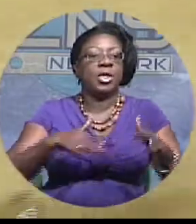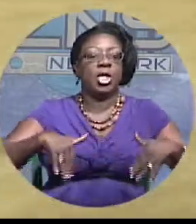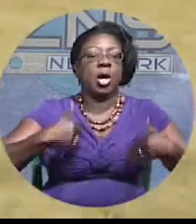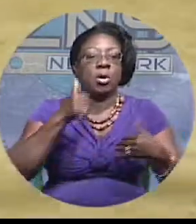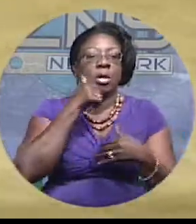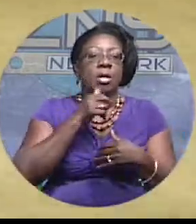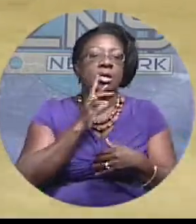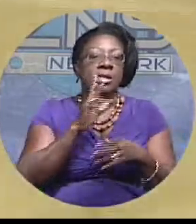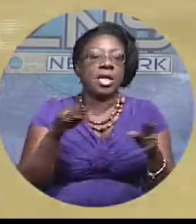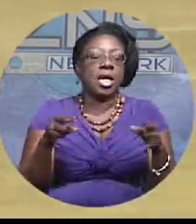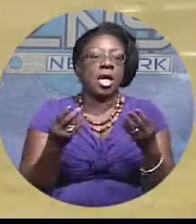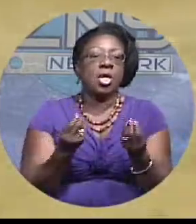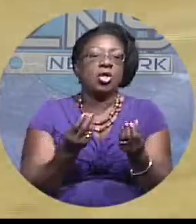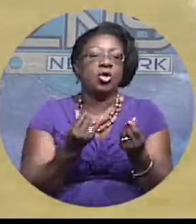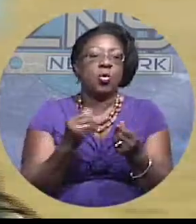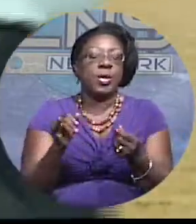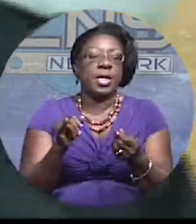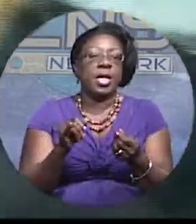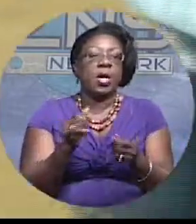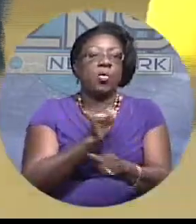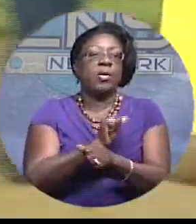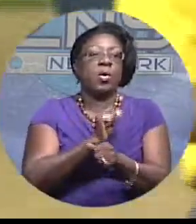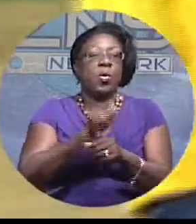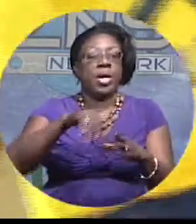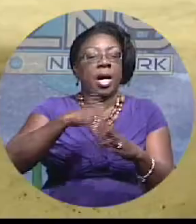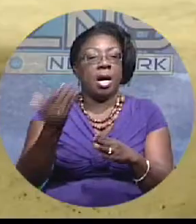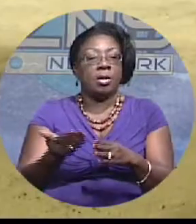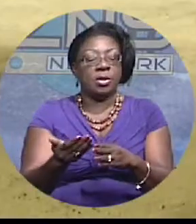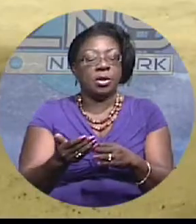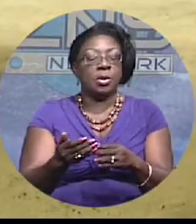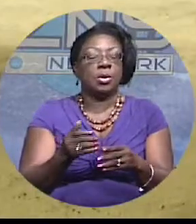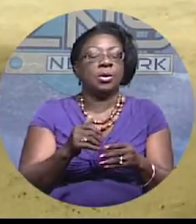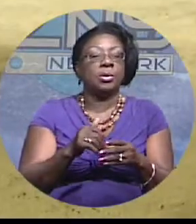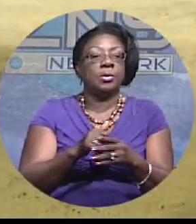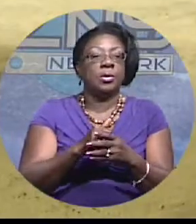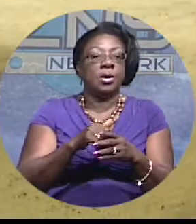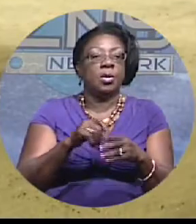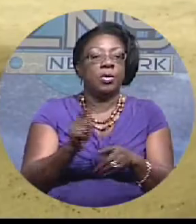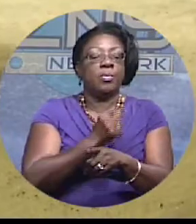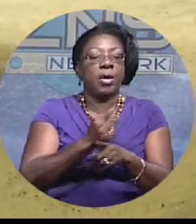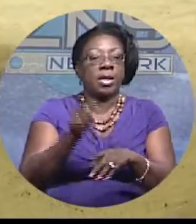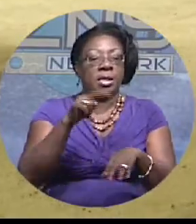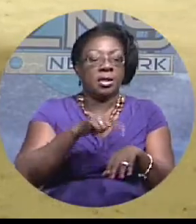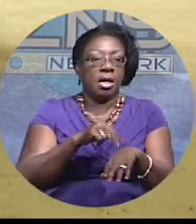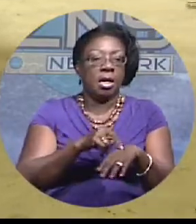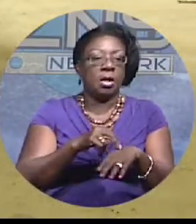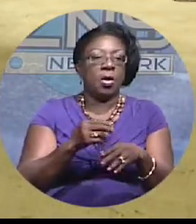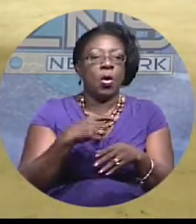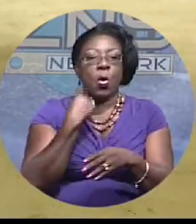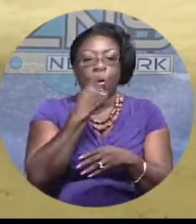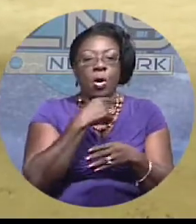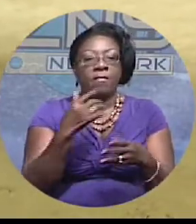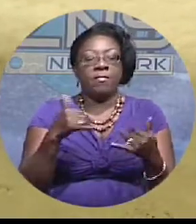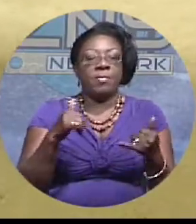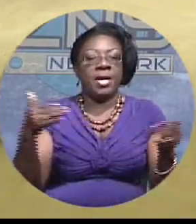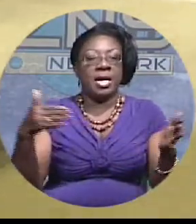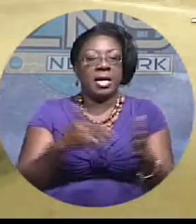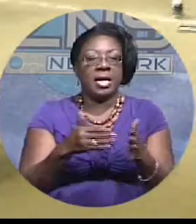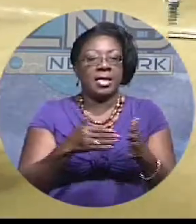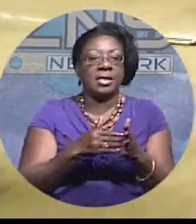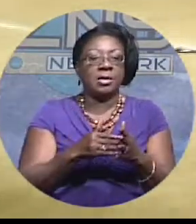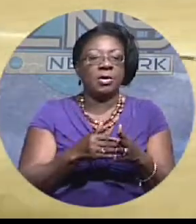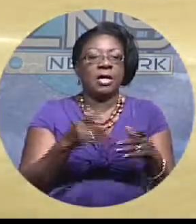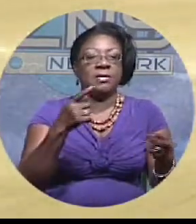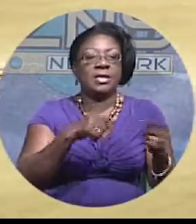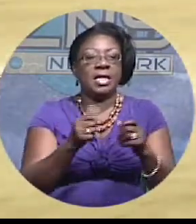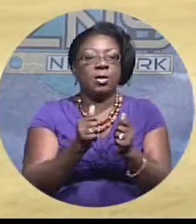work out, we work on our fundamental drills, and in games we need to be executing it. Whoever we have to face, we have to just deal with it as